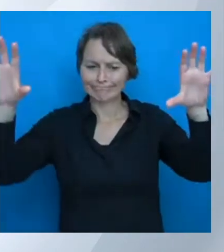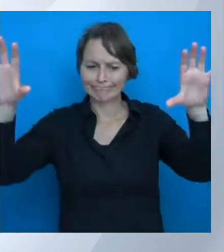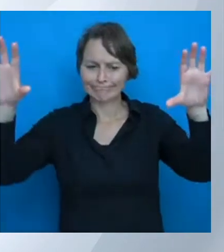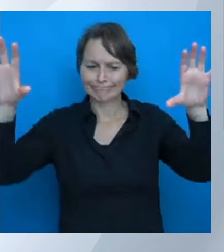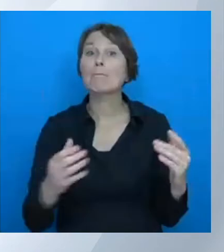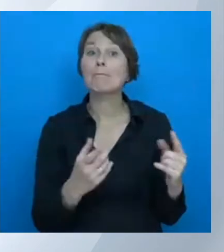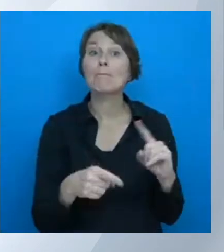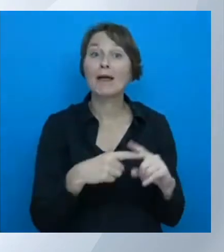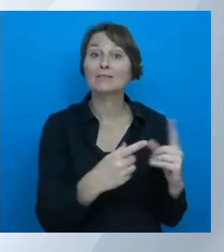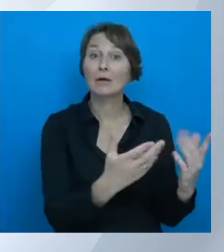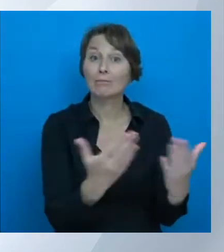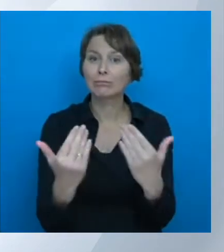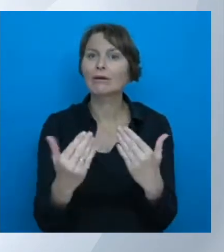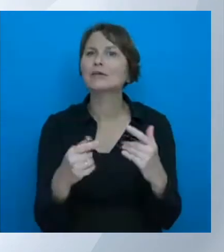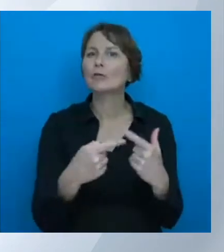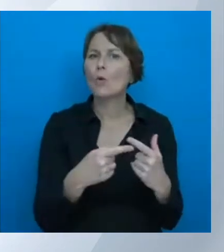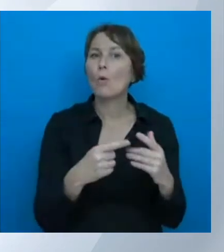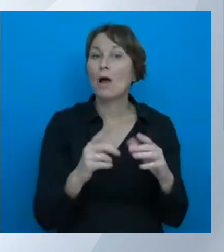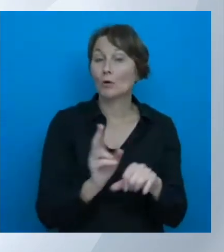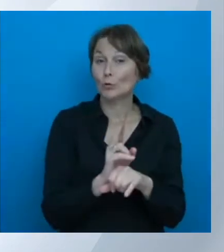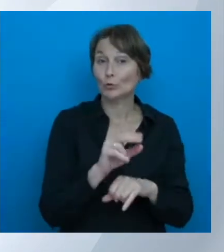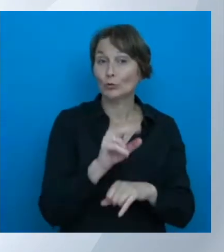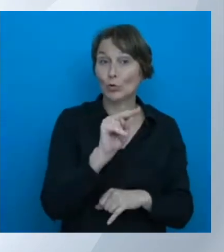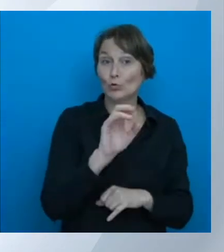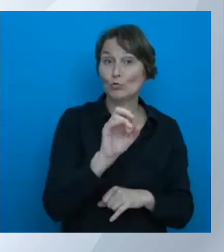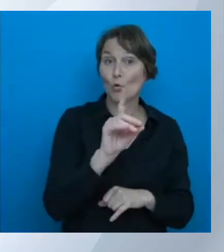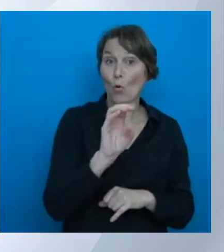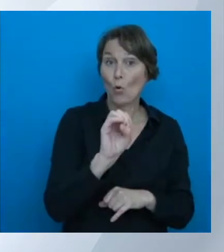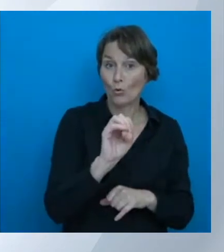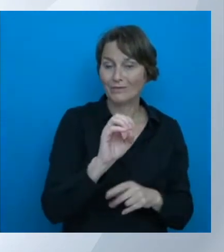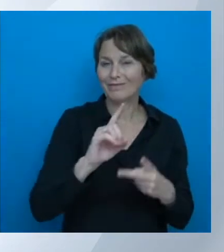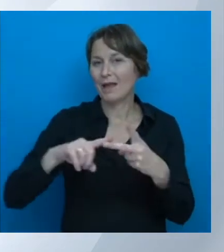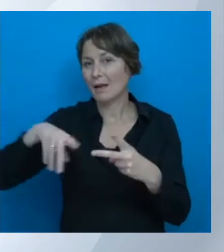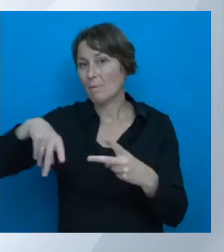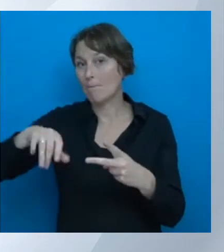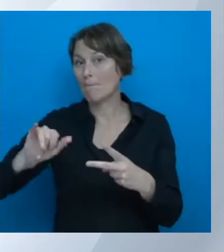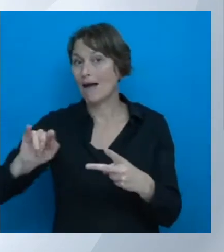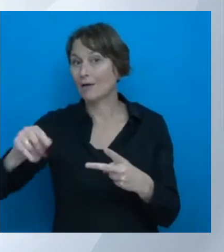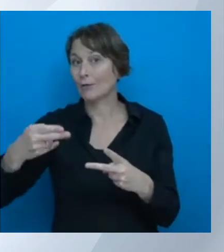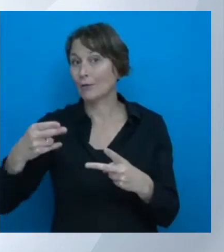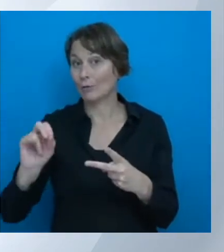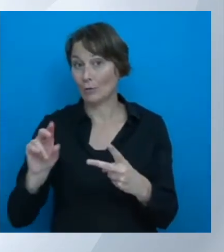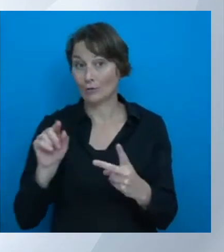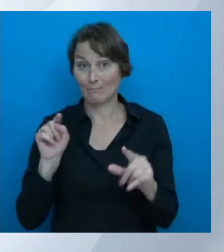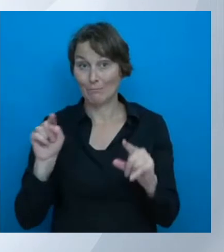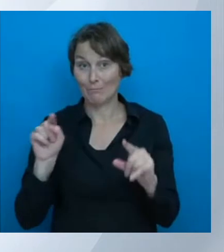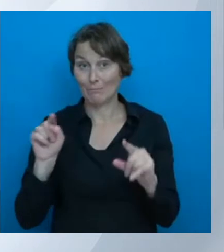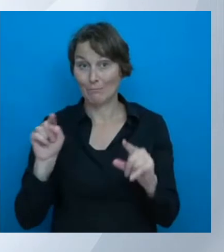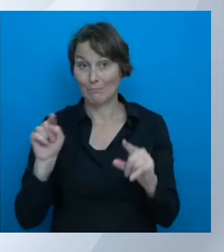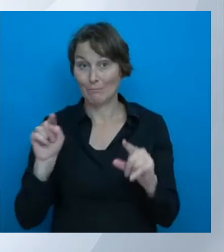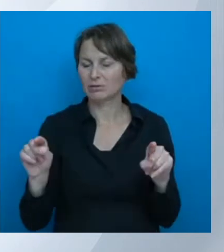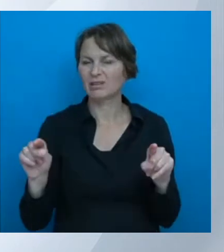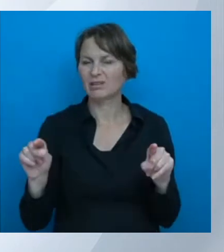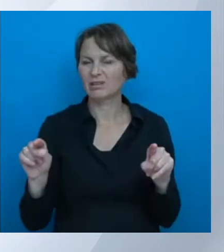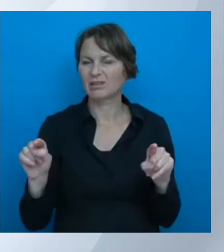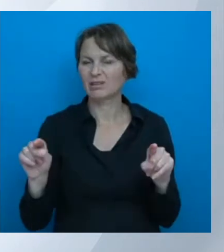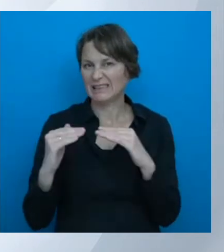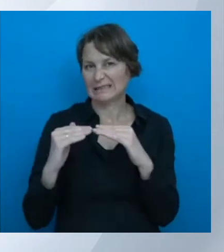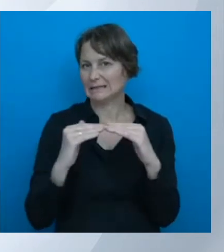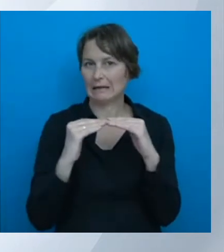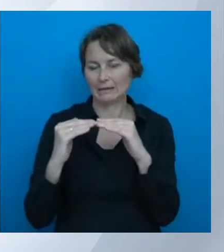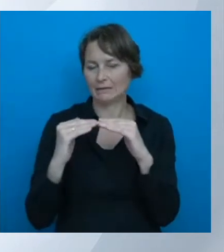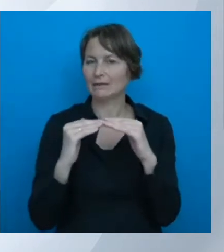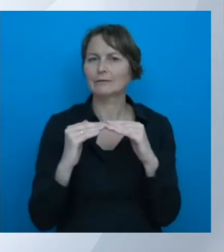and a Python app, but both these applications are actually just doing standard HTTP calls to